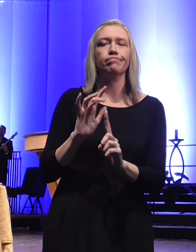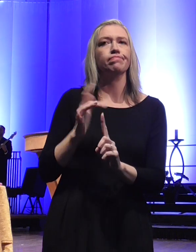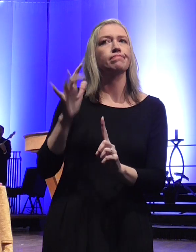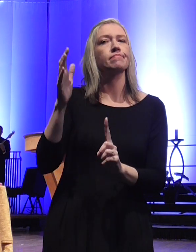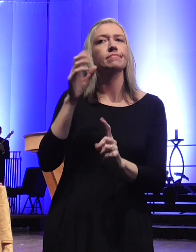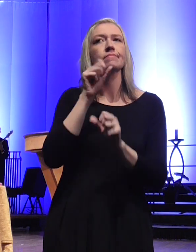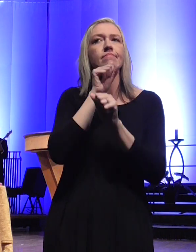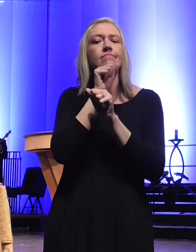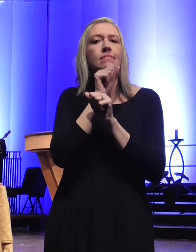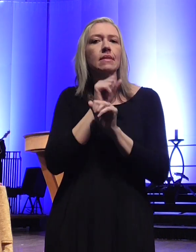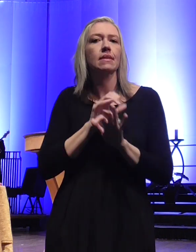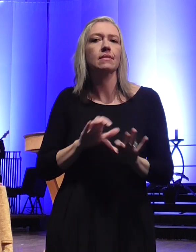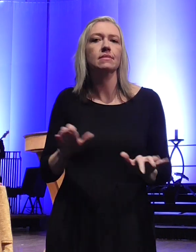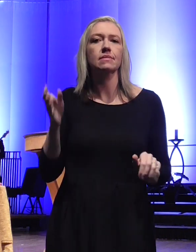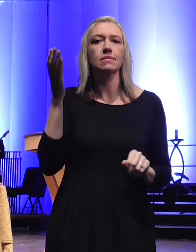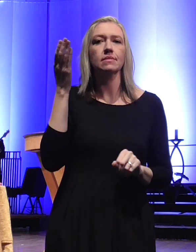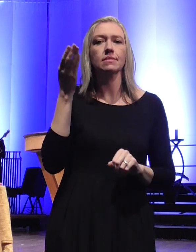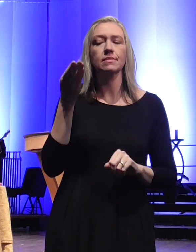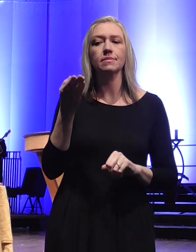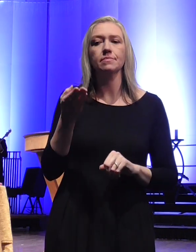baruch hu.